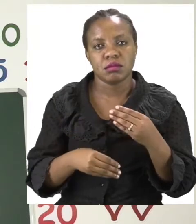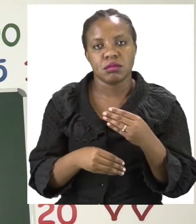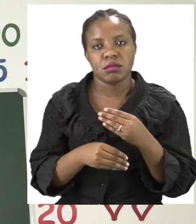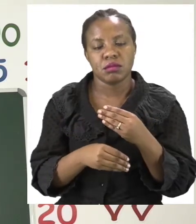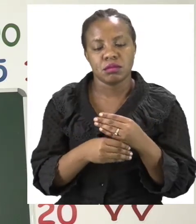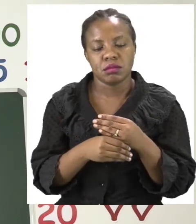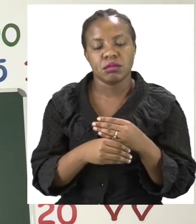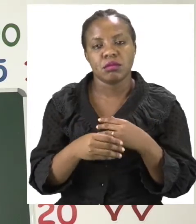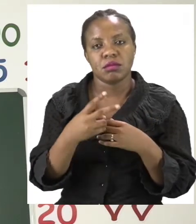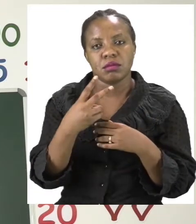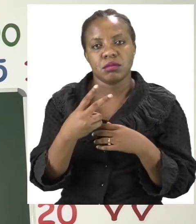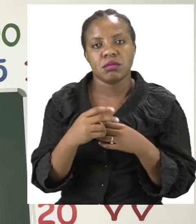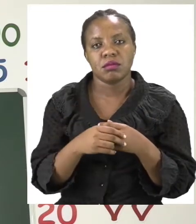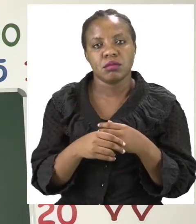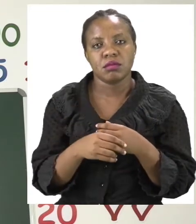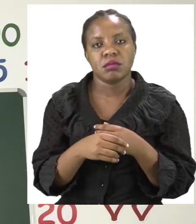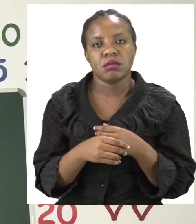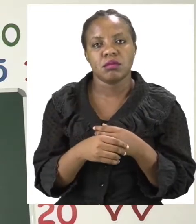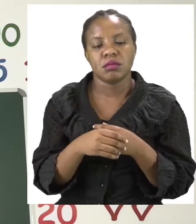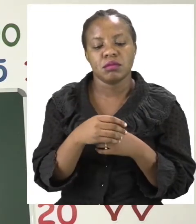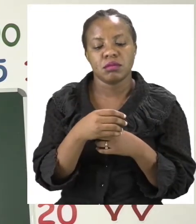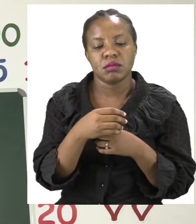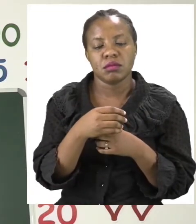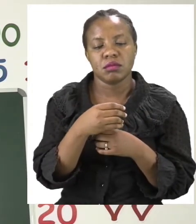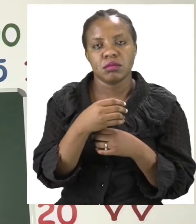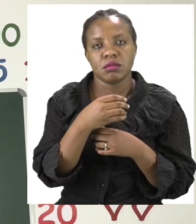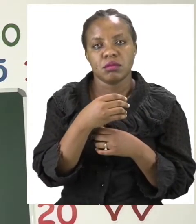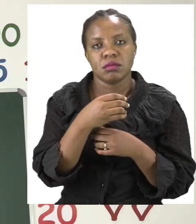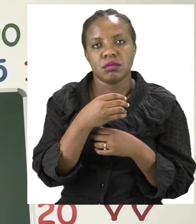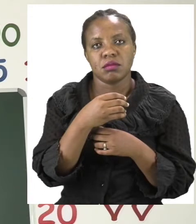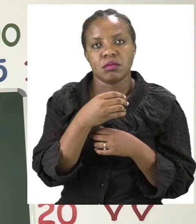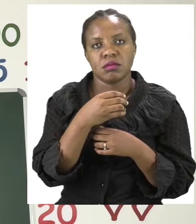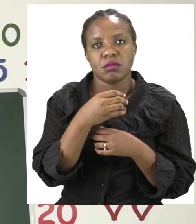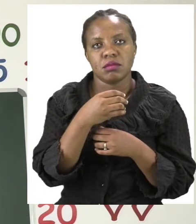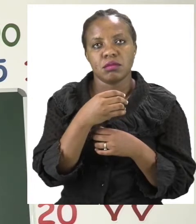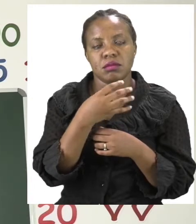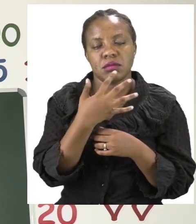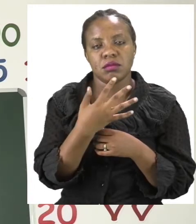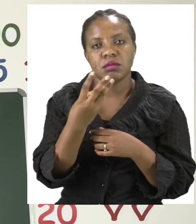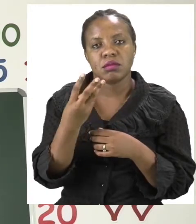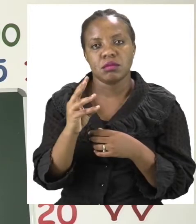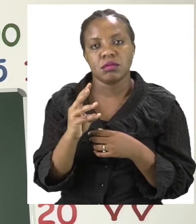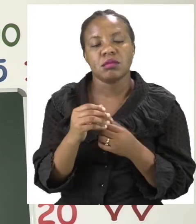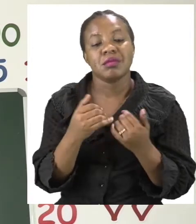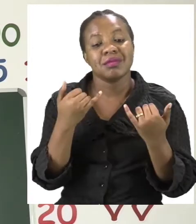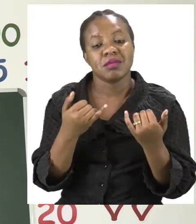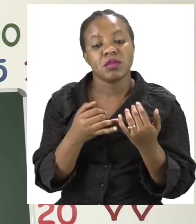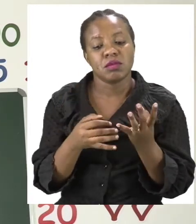more. 1, 2. So we now need to count them all